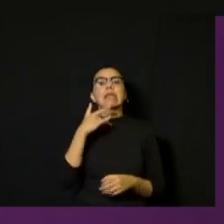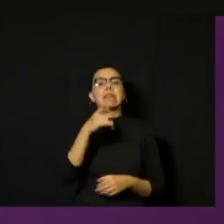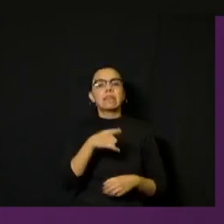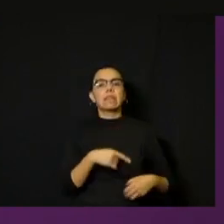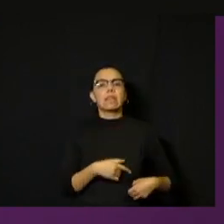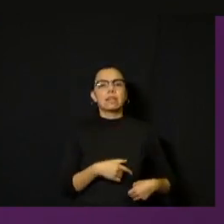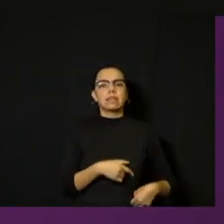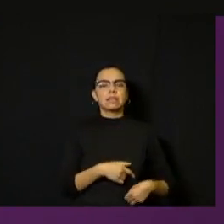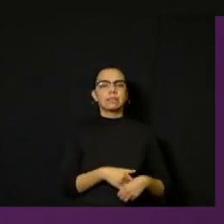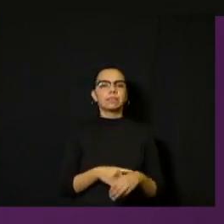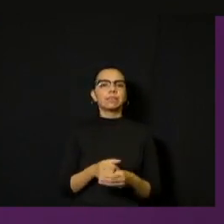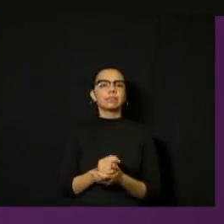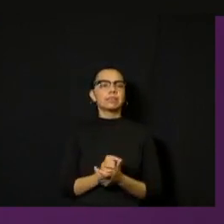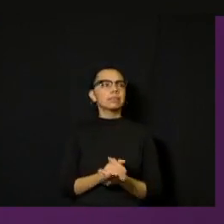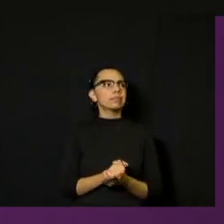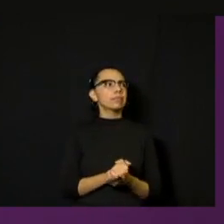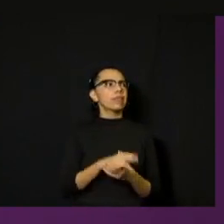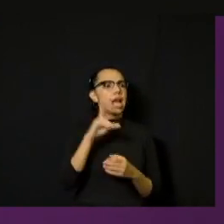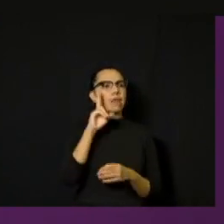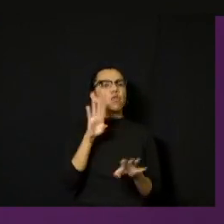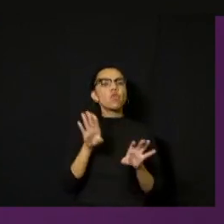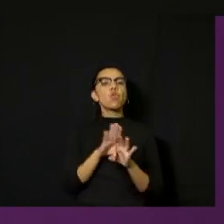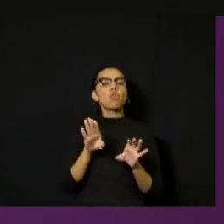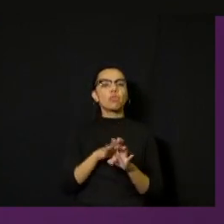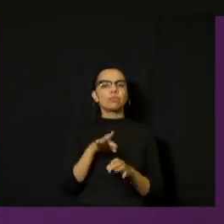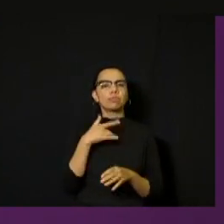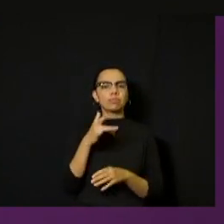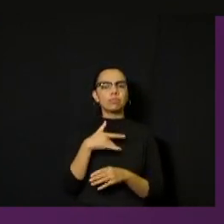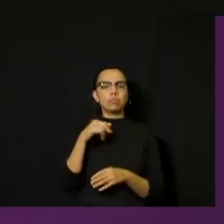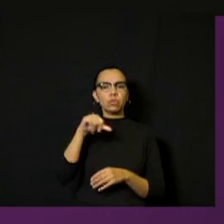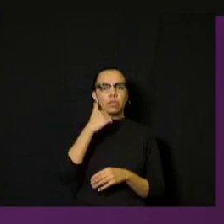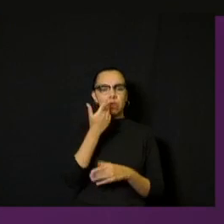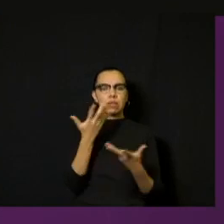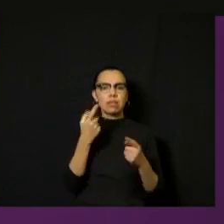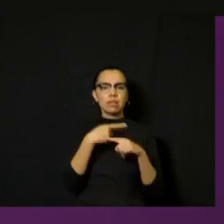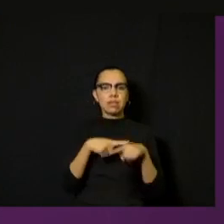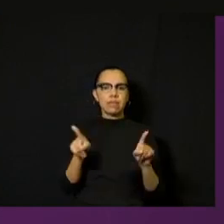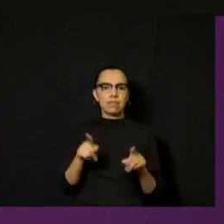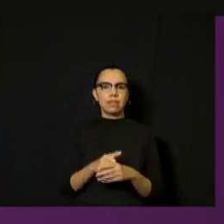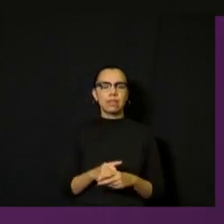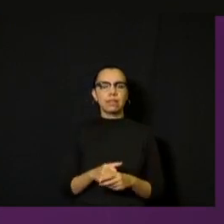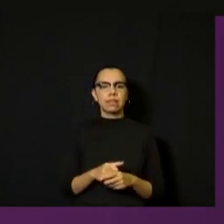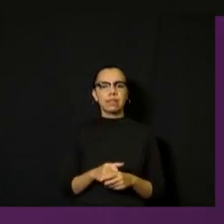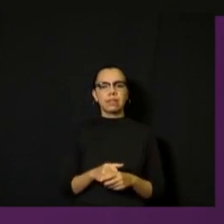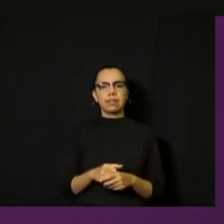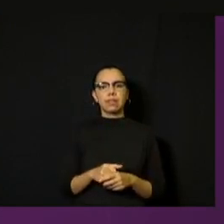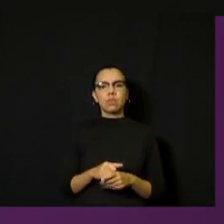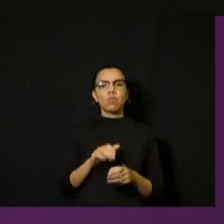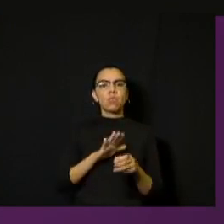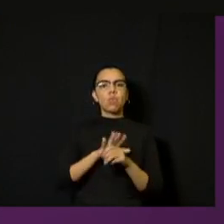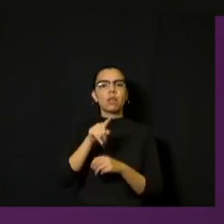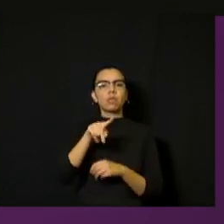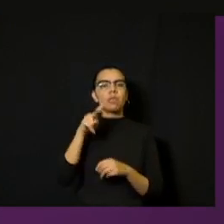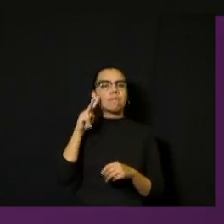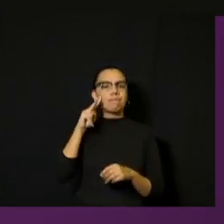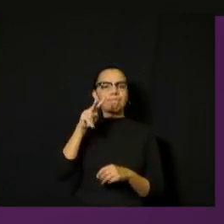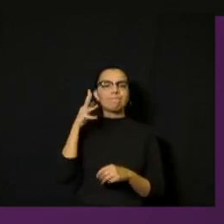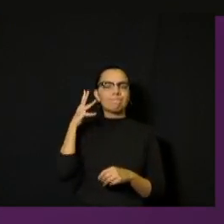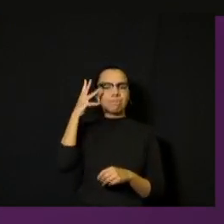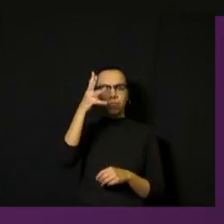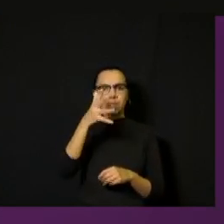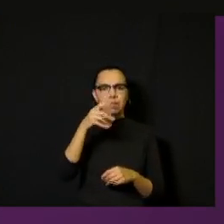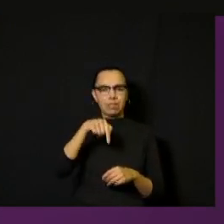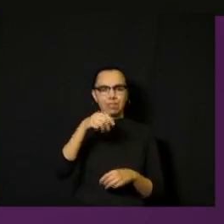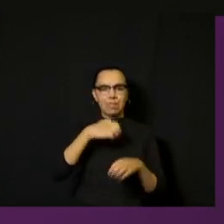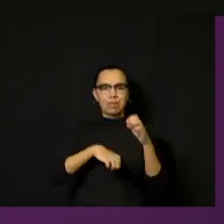see from the things I. Let's see how it goes. I want to do something different with you guys to see what's your vision of